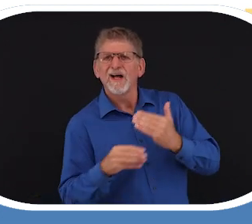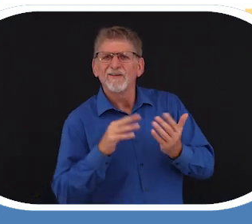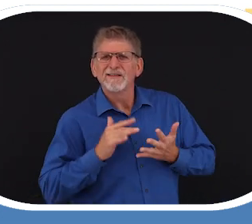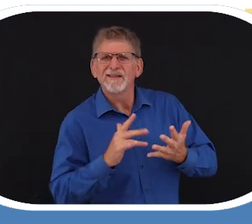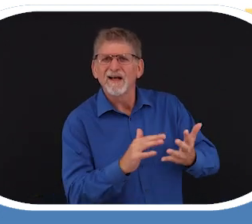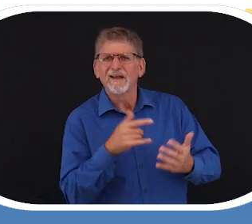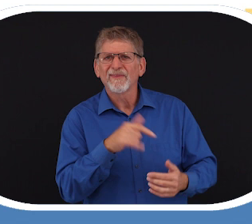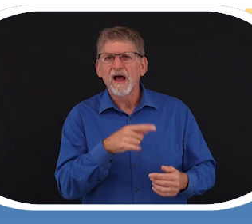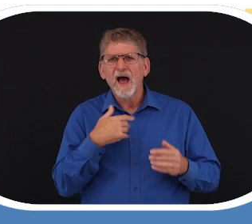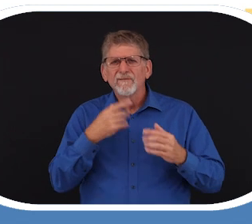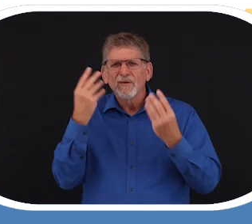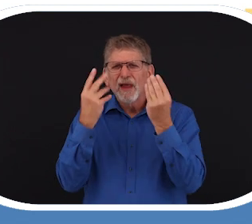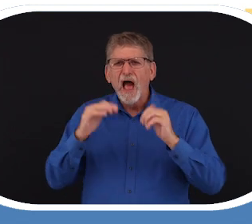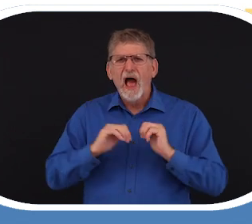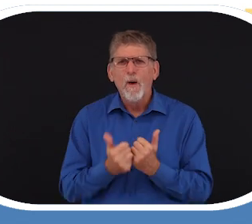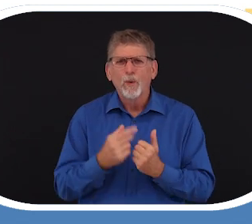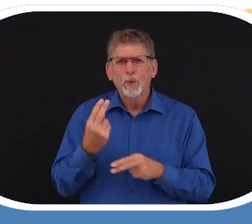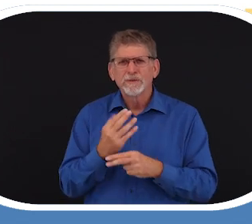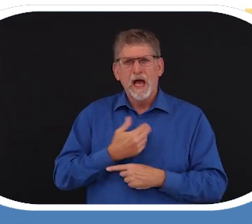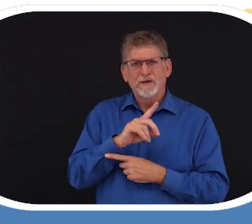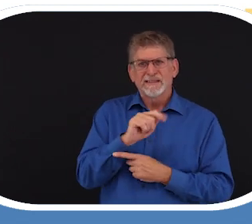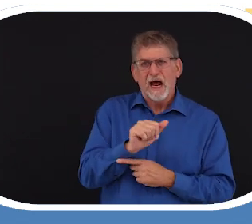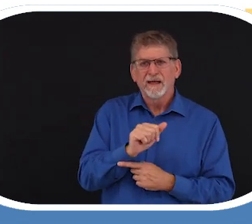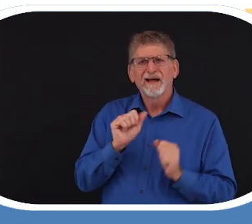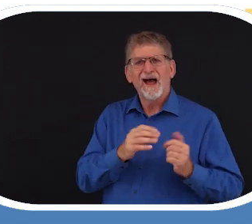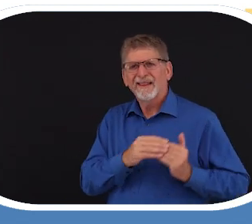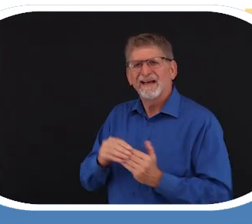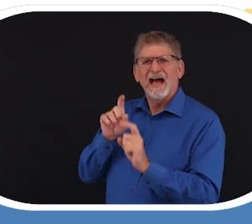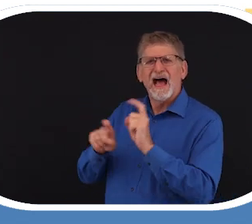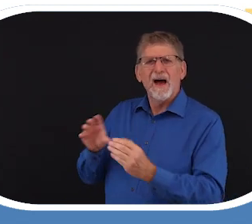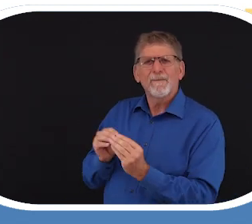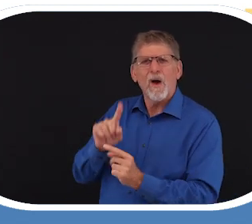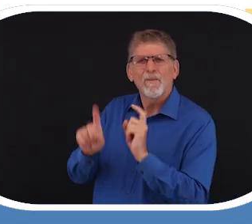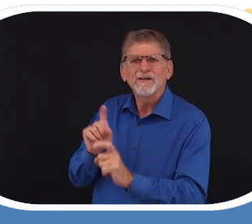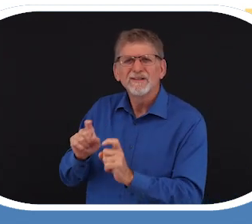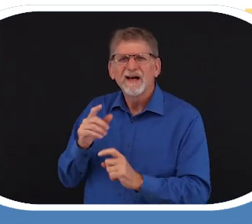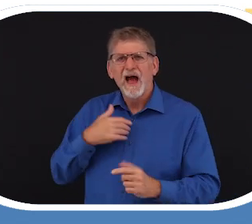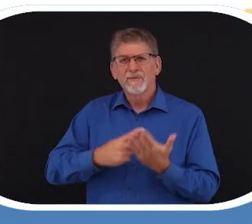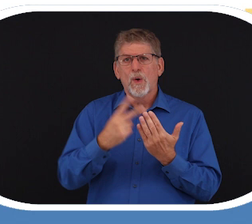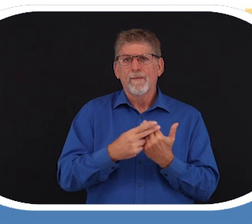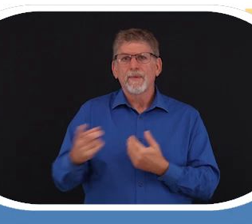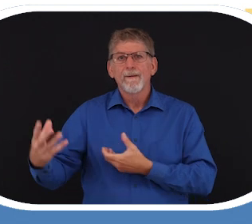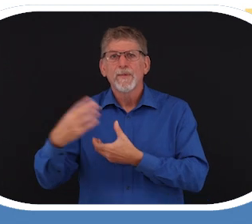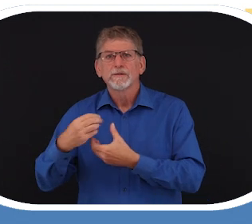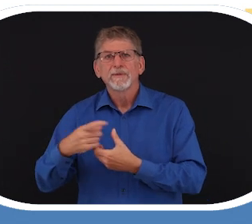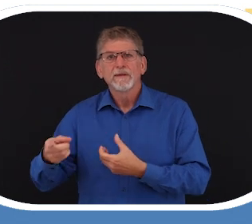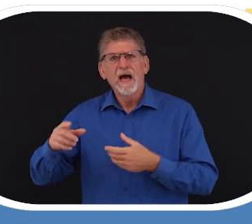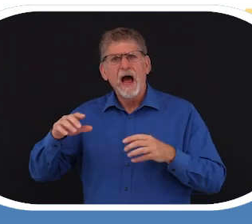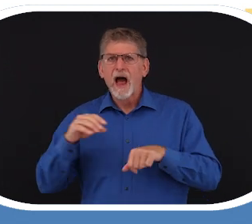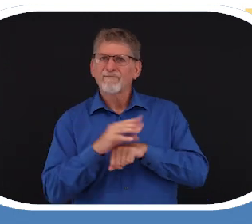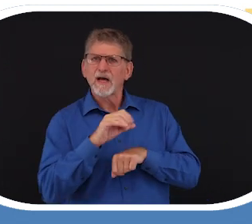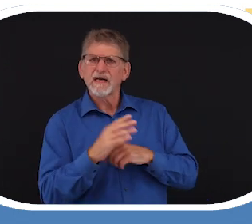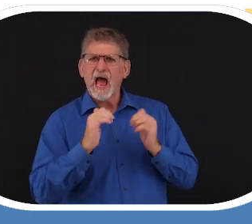ancillary studies. These are ways that we can think about how to use our data set to ask additional questions. And we have a program where participants are